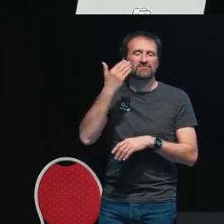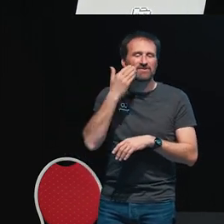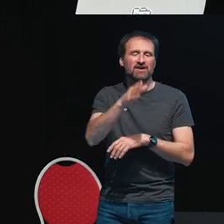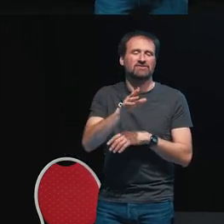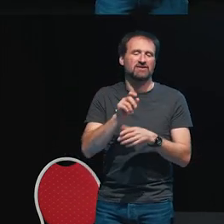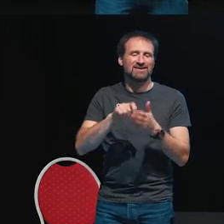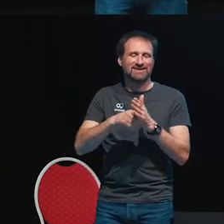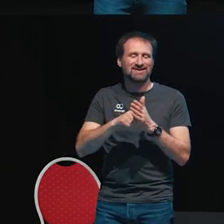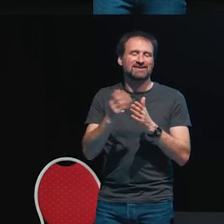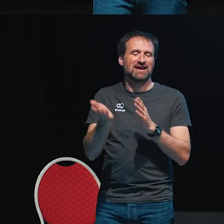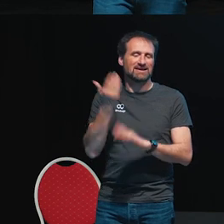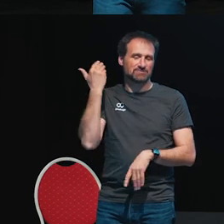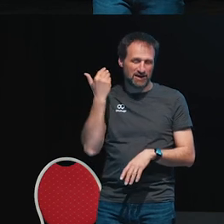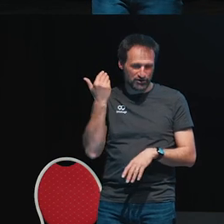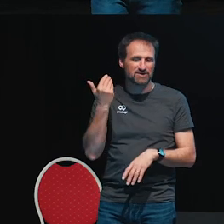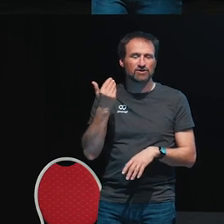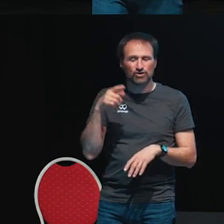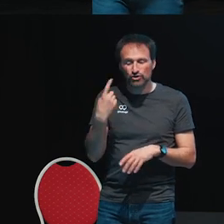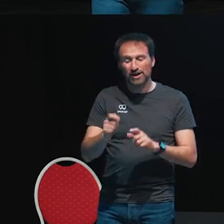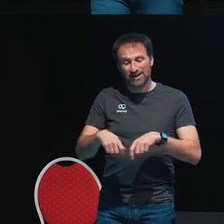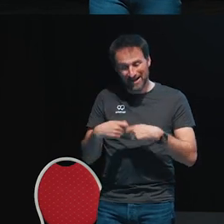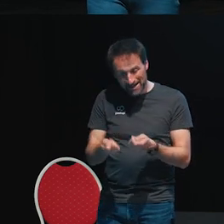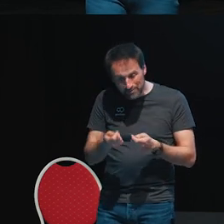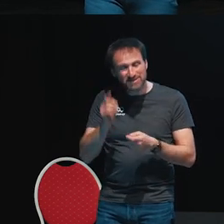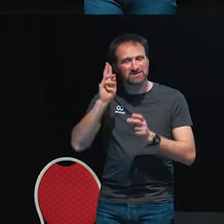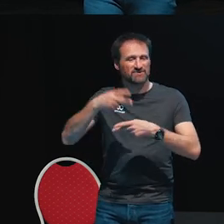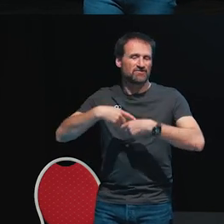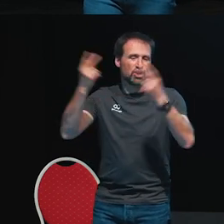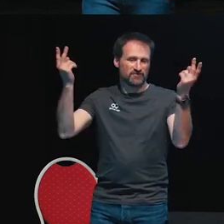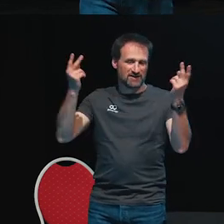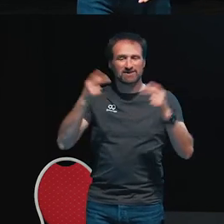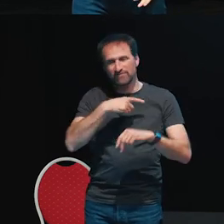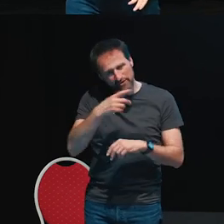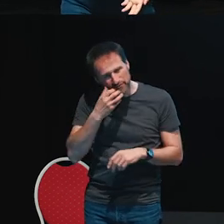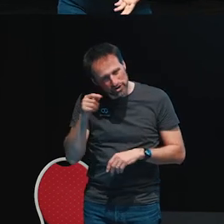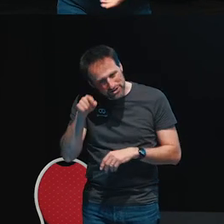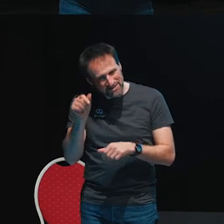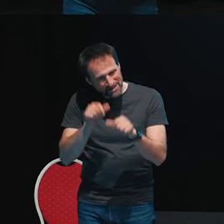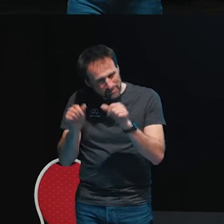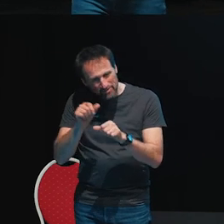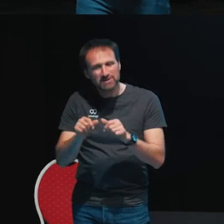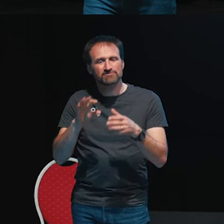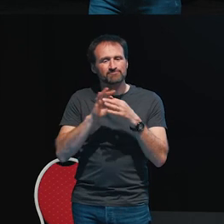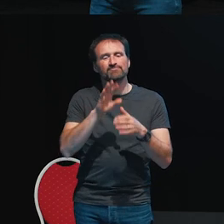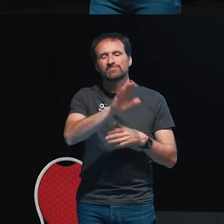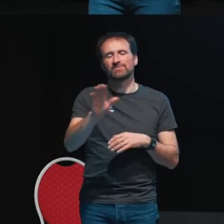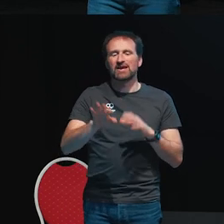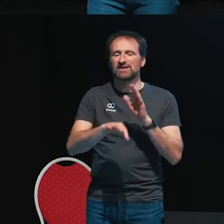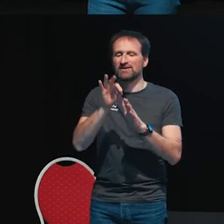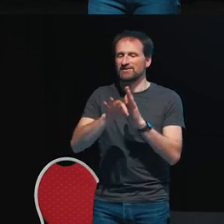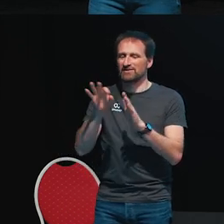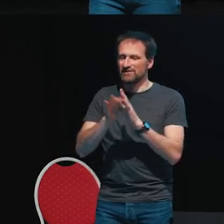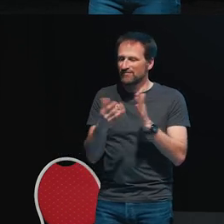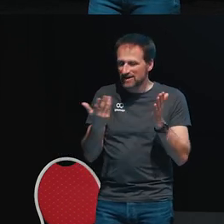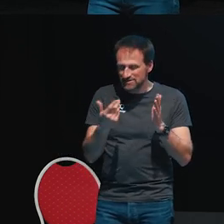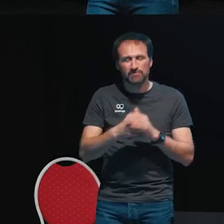then the results will get published saying like, we run this experiment, here's our findings of, you know, developer interest and